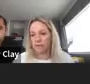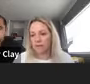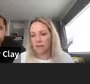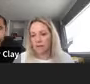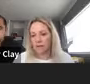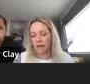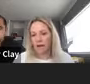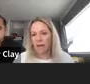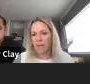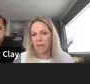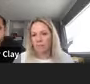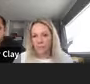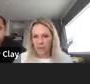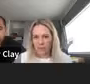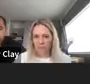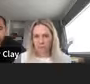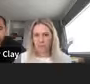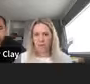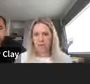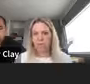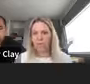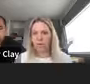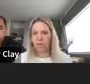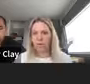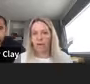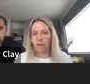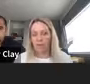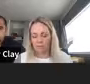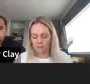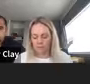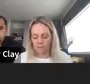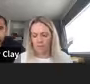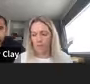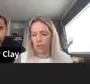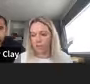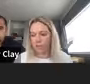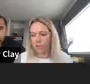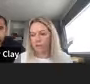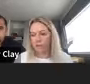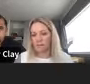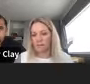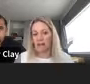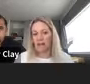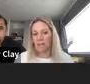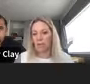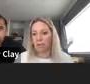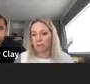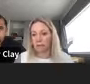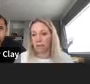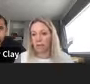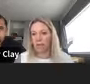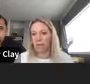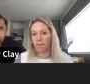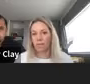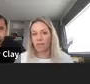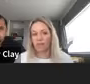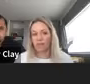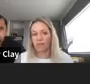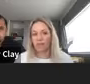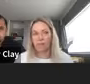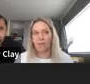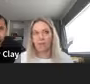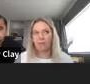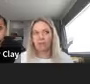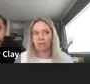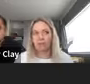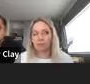exists. So that's an example of how the policies just aren't working at the moment. There's